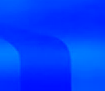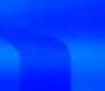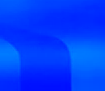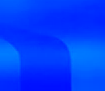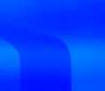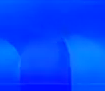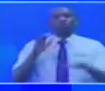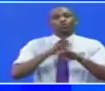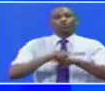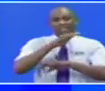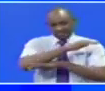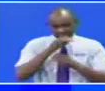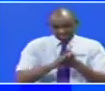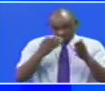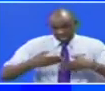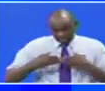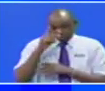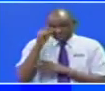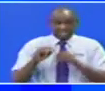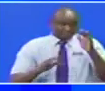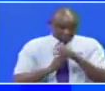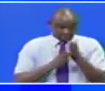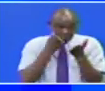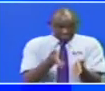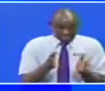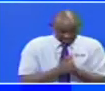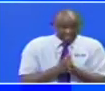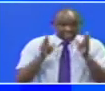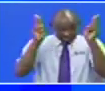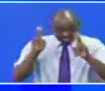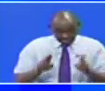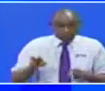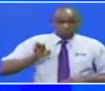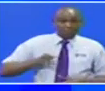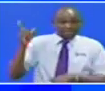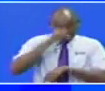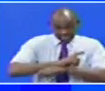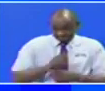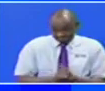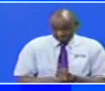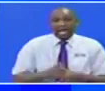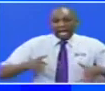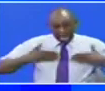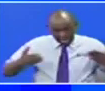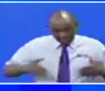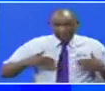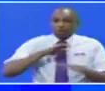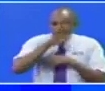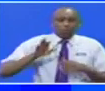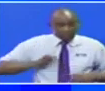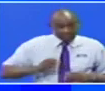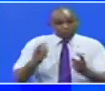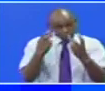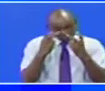Good evening and welcome to KTN Prime on this International Women's Day. A happy one to all the women watching